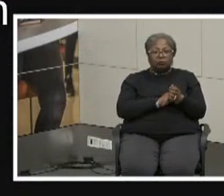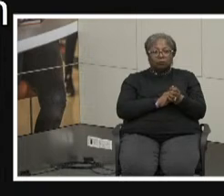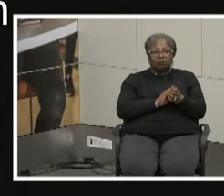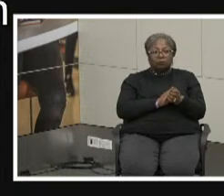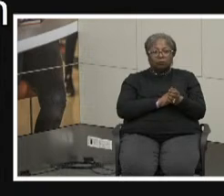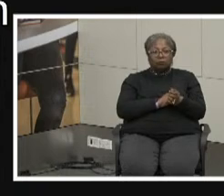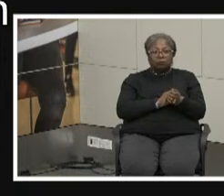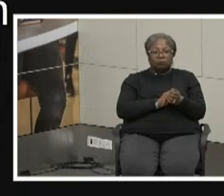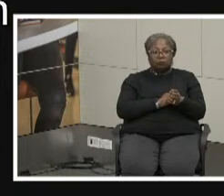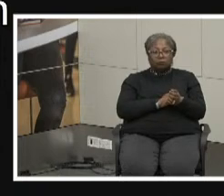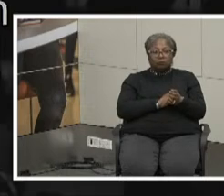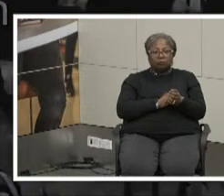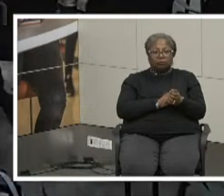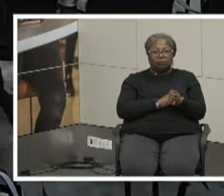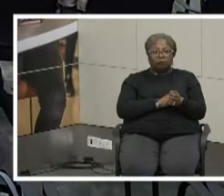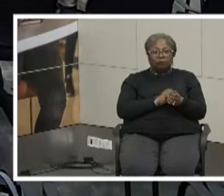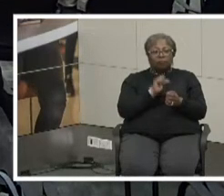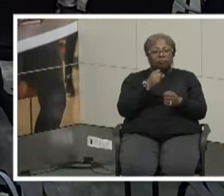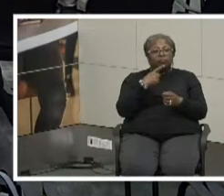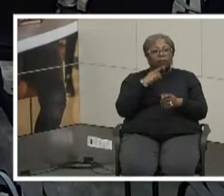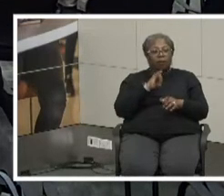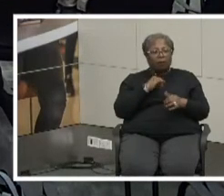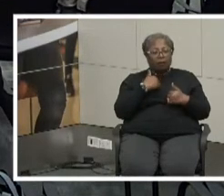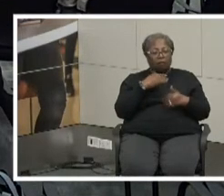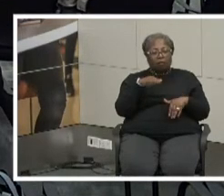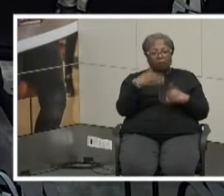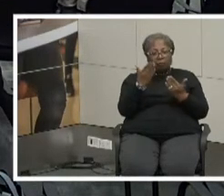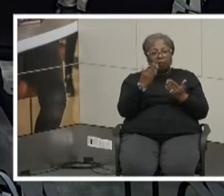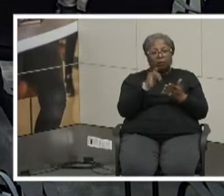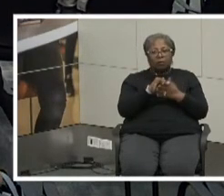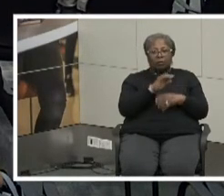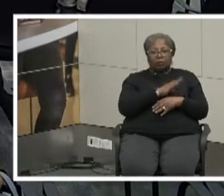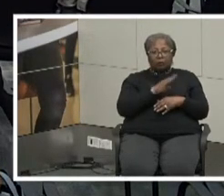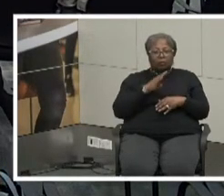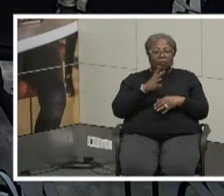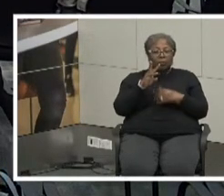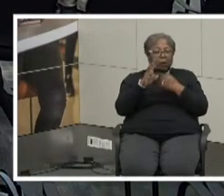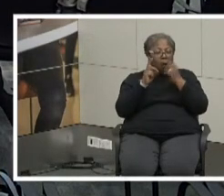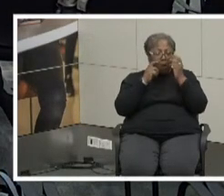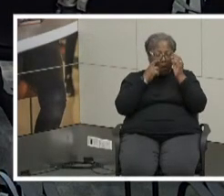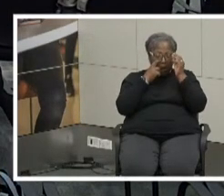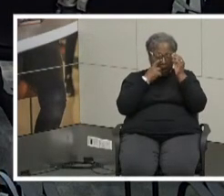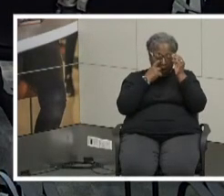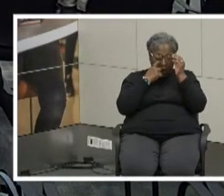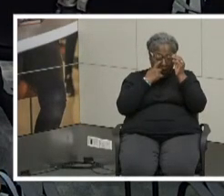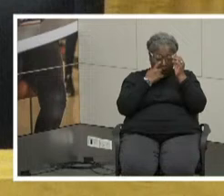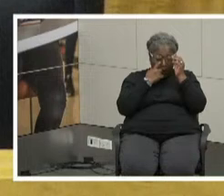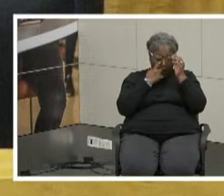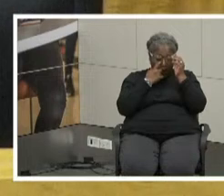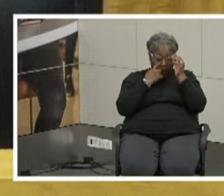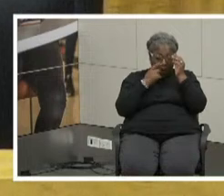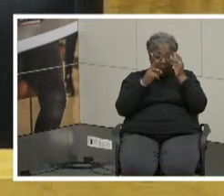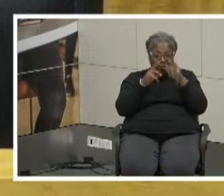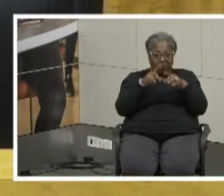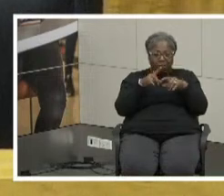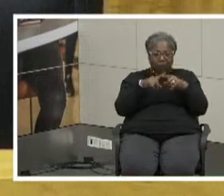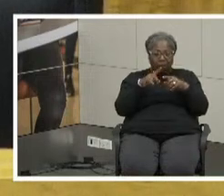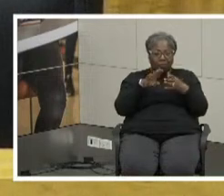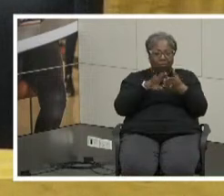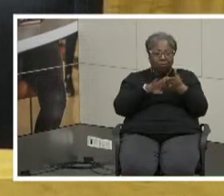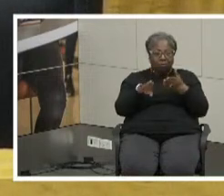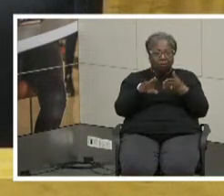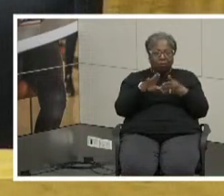motions uh yes I have one more motion uh I move that the board withdraw the propos proposal to terminate Miss